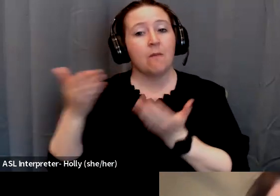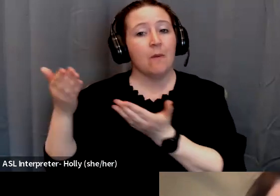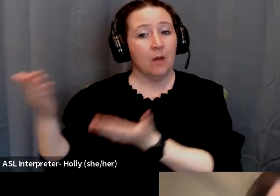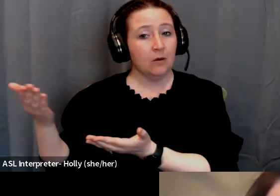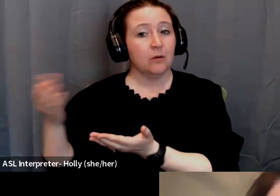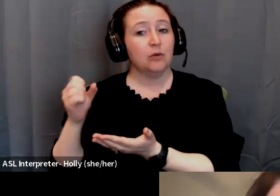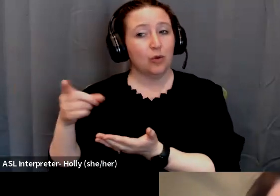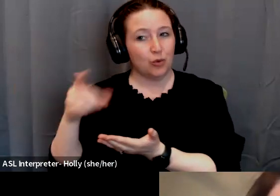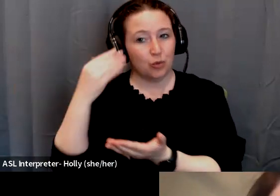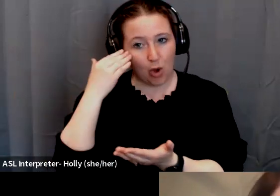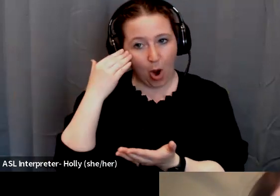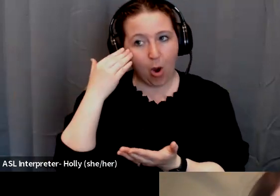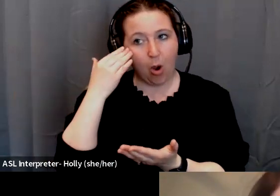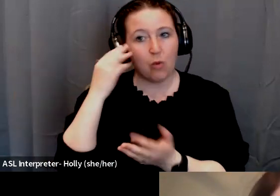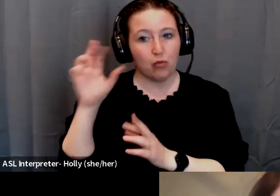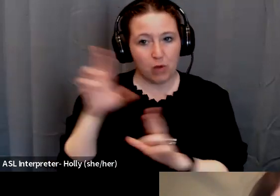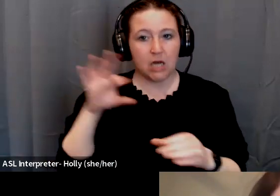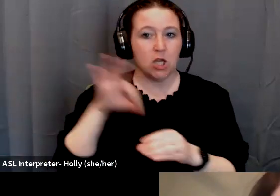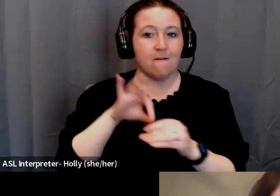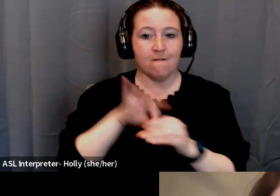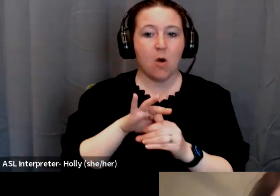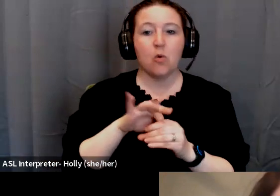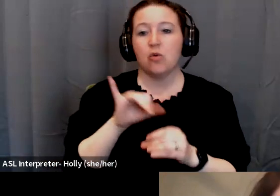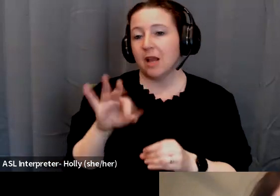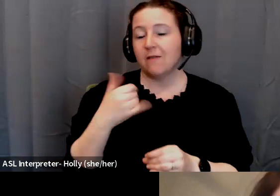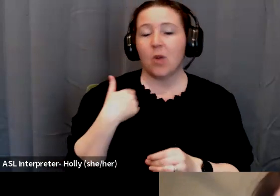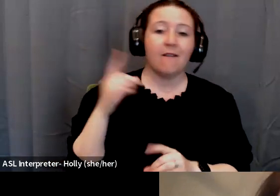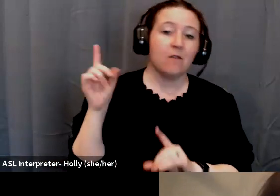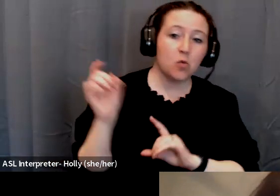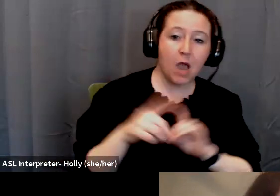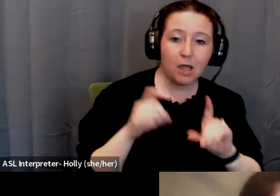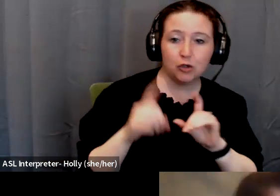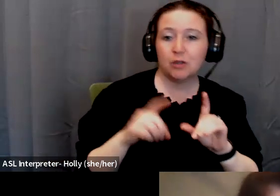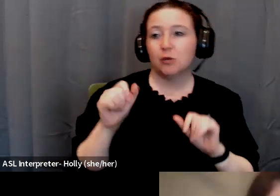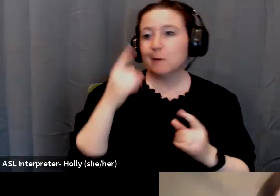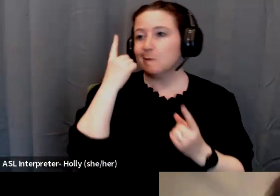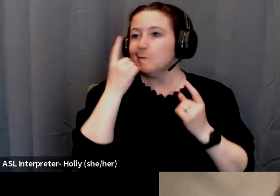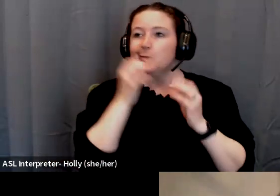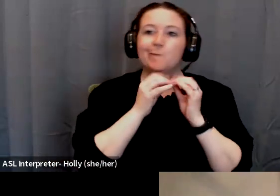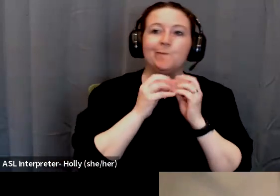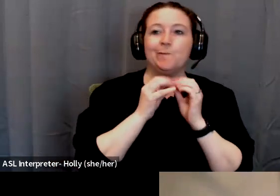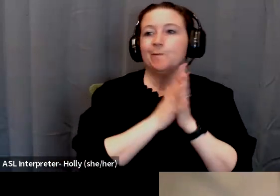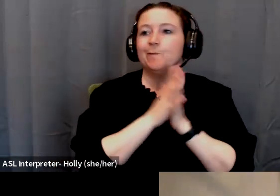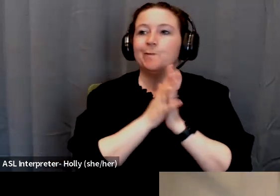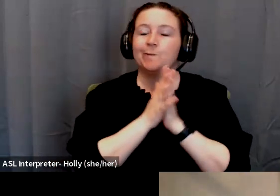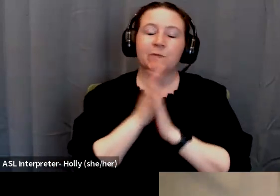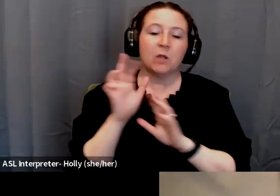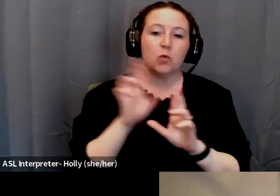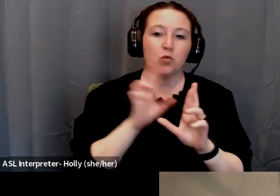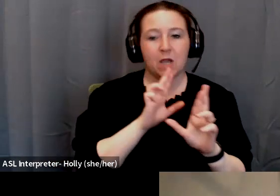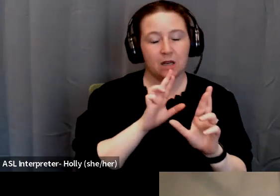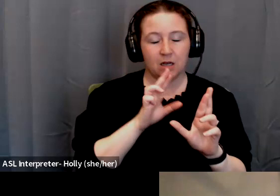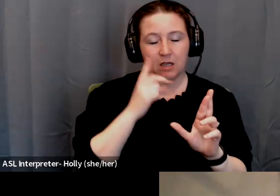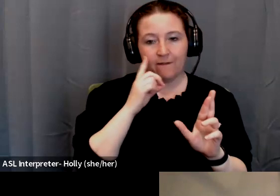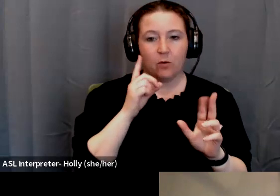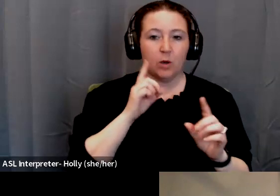so that you know what you'll be voting on. And if you have questions now, you can be thinking of the questions that you'll